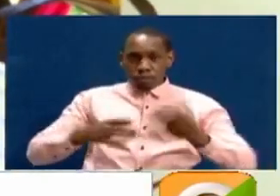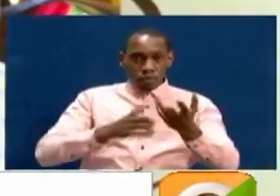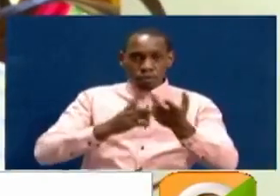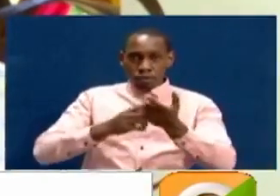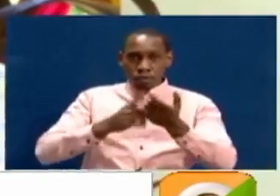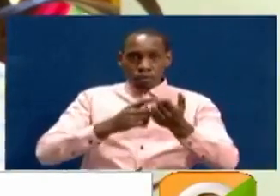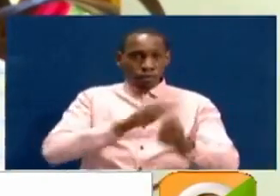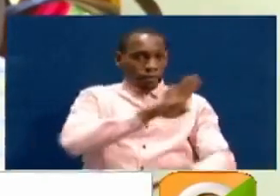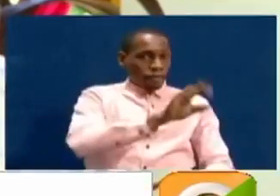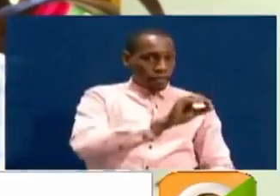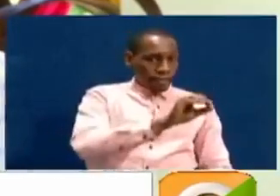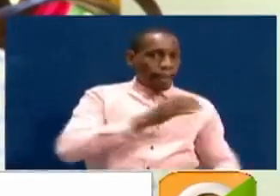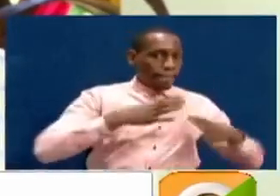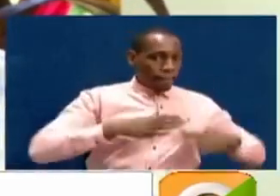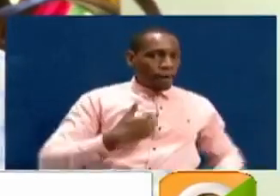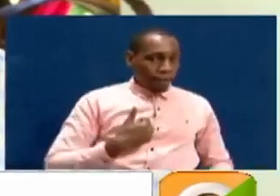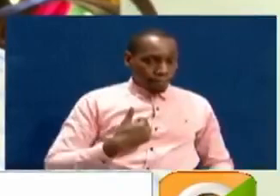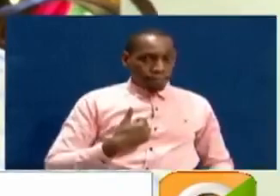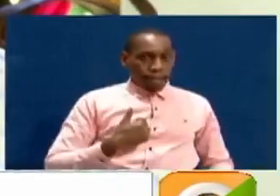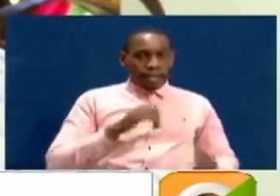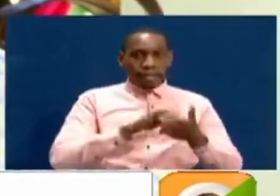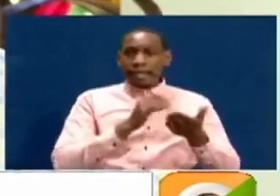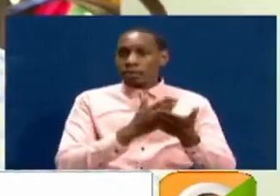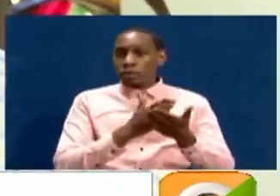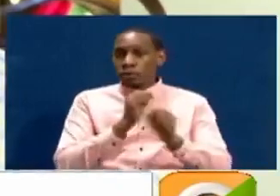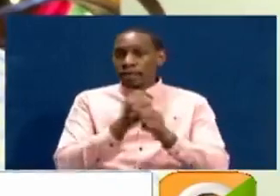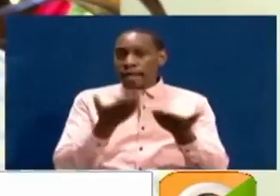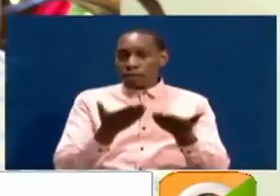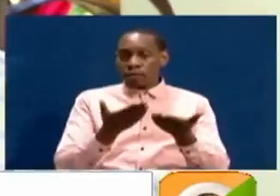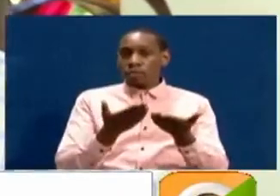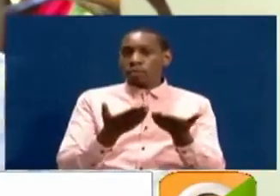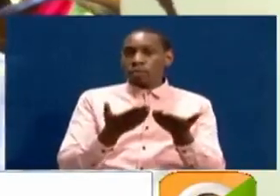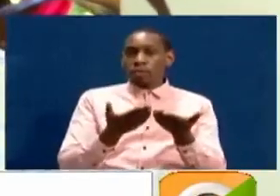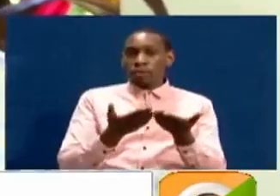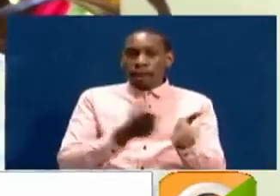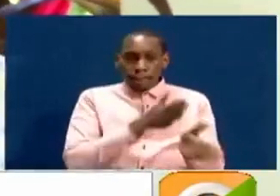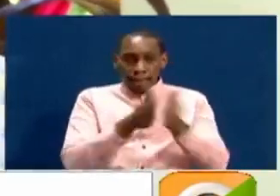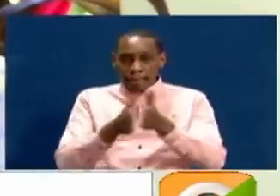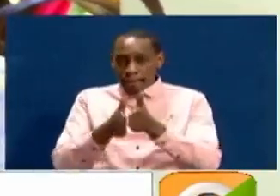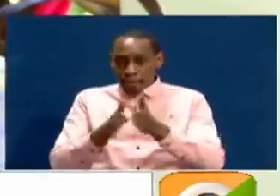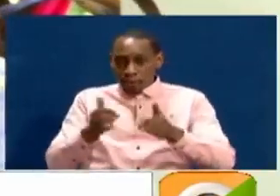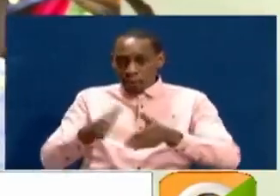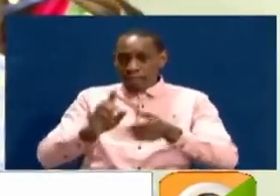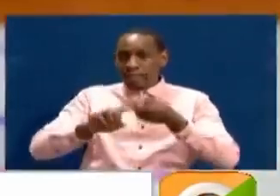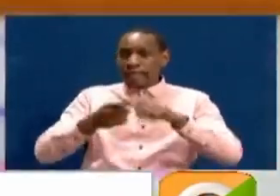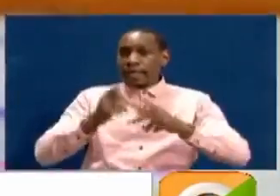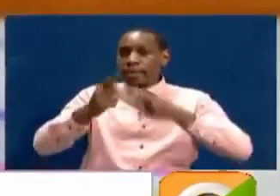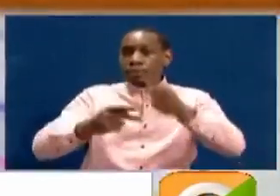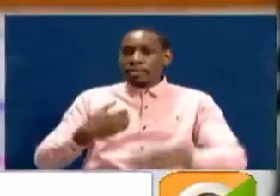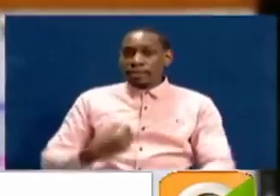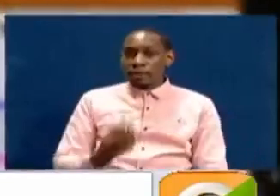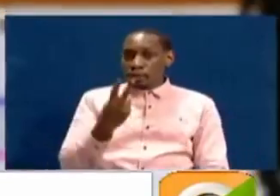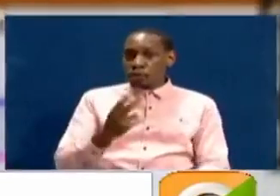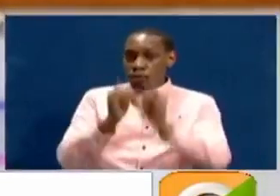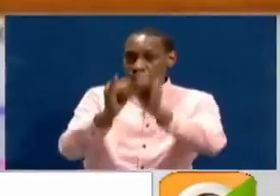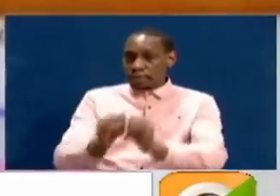of 40. And that's all obviously being done in a staggered way. It's standard process to do that. The two